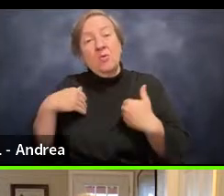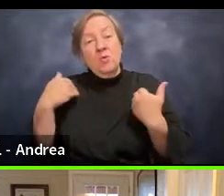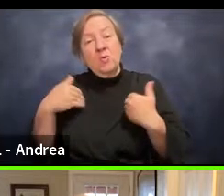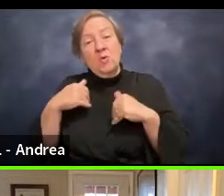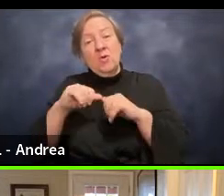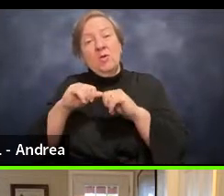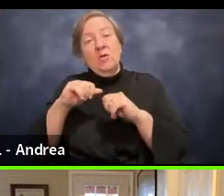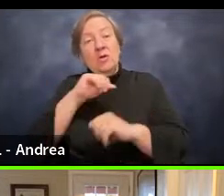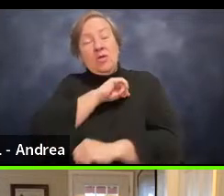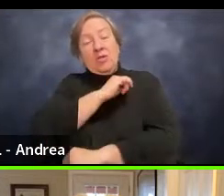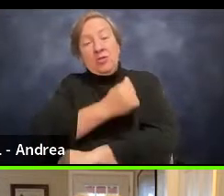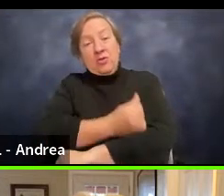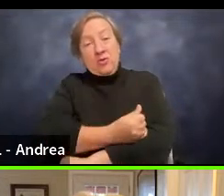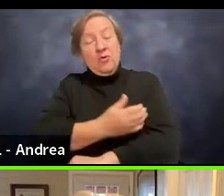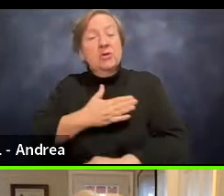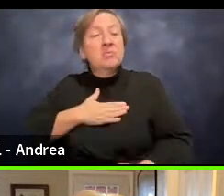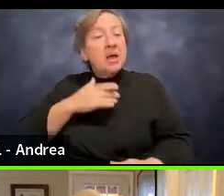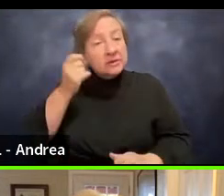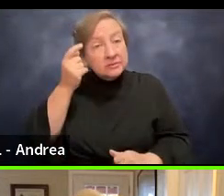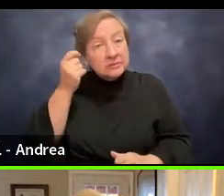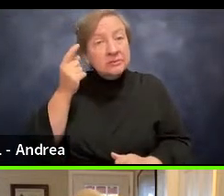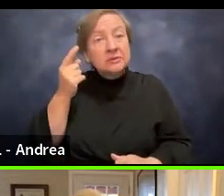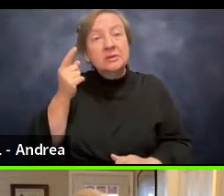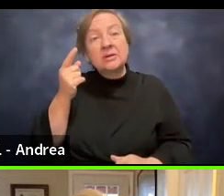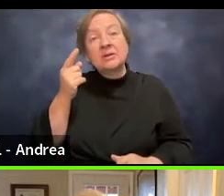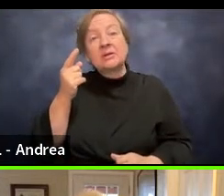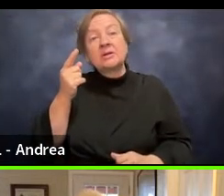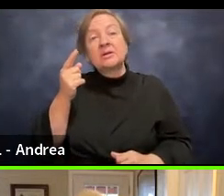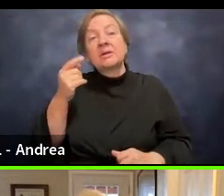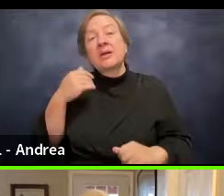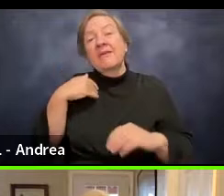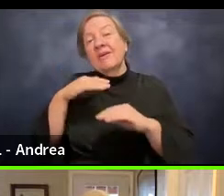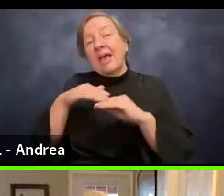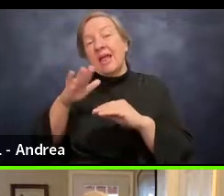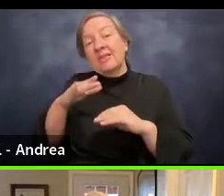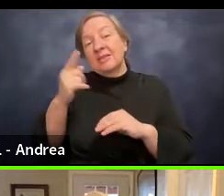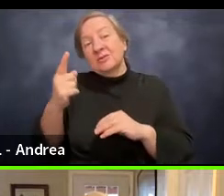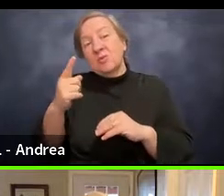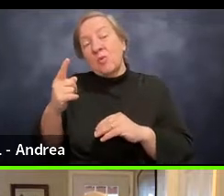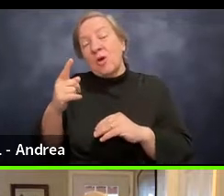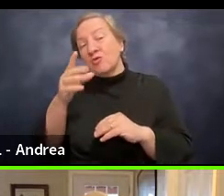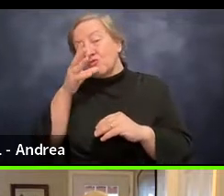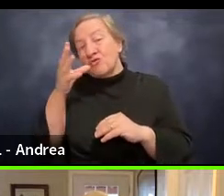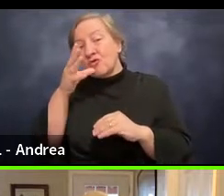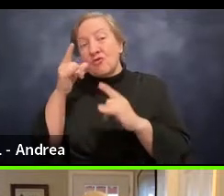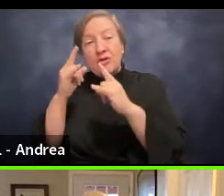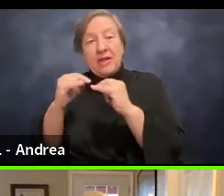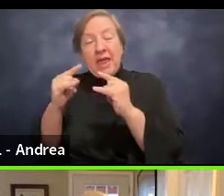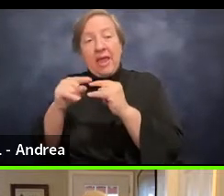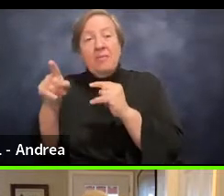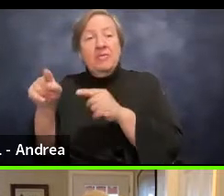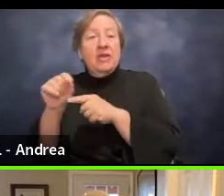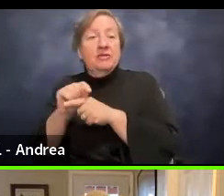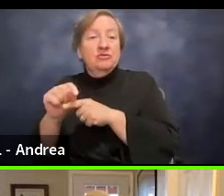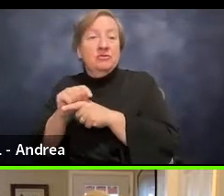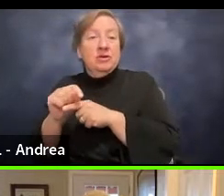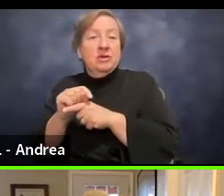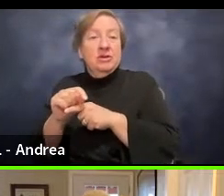Authority, and my understanding is there's at least one rural camp where they're training